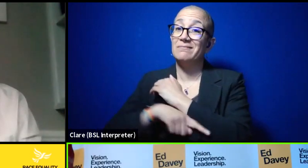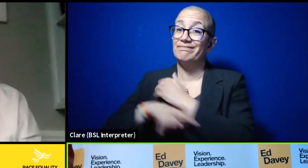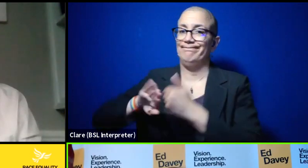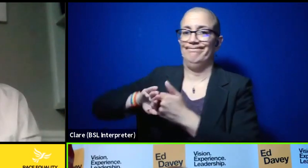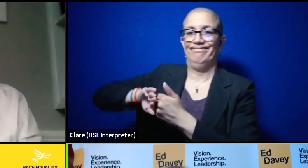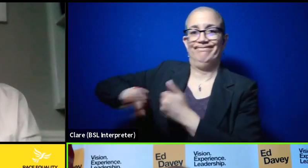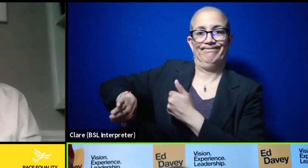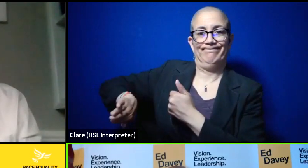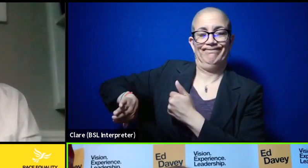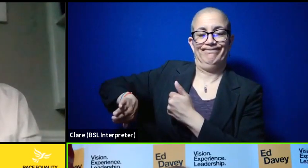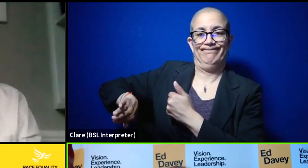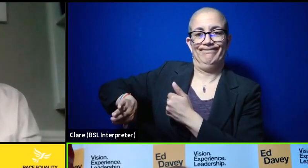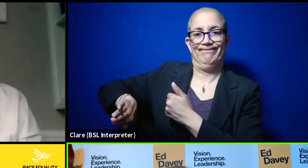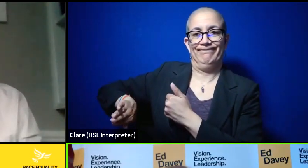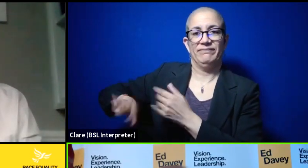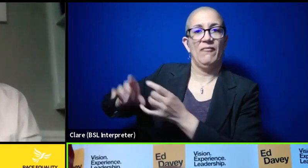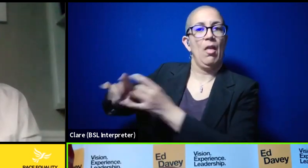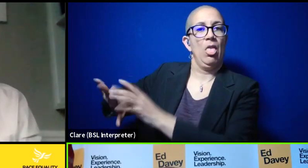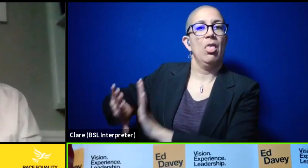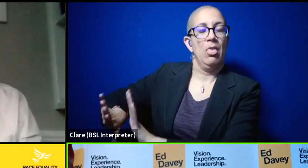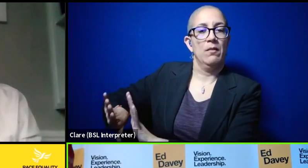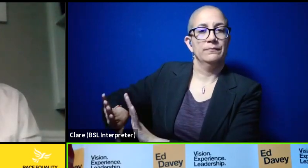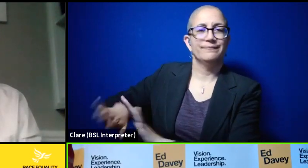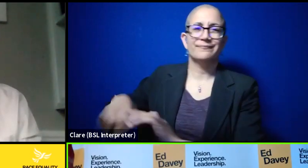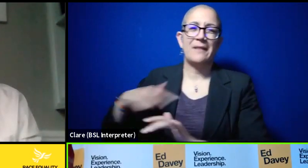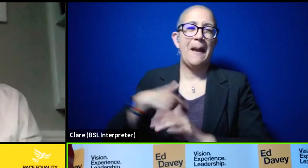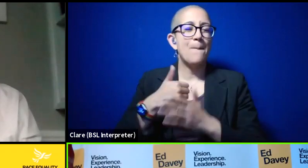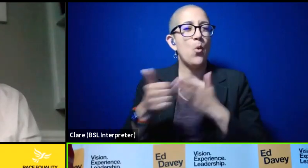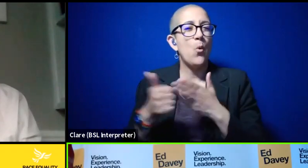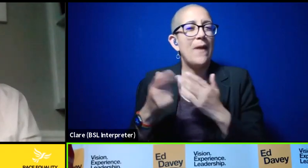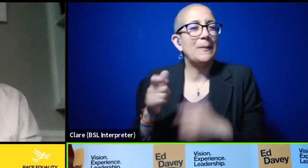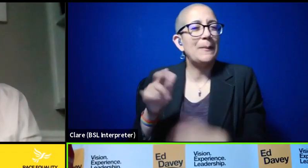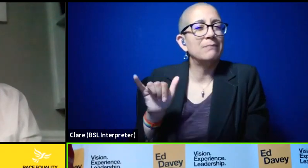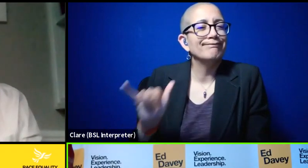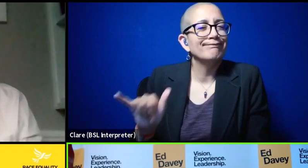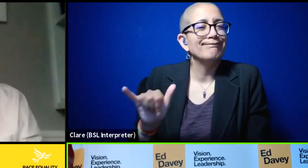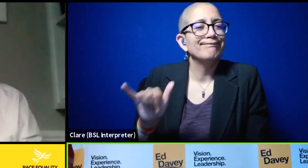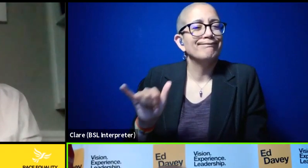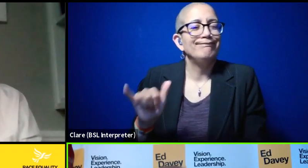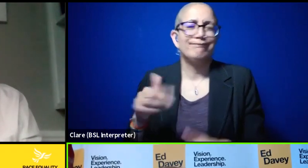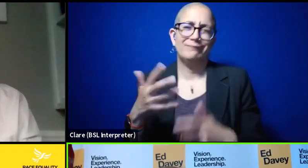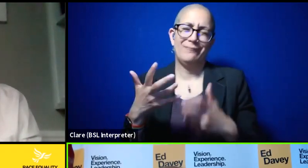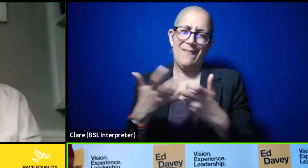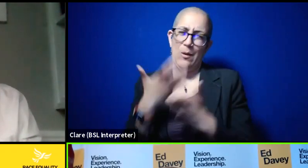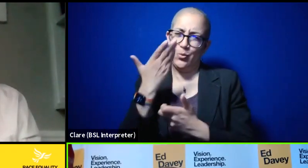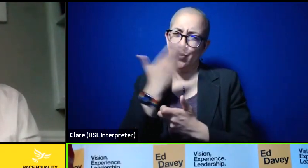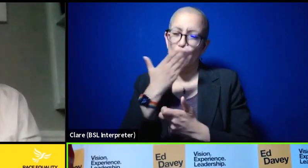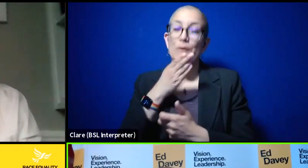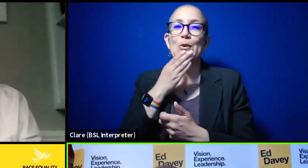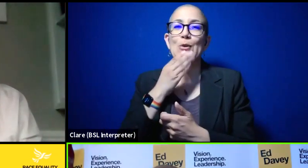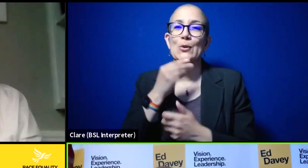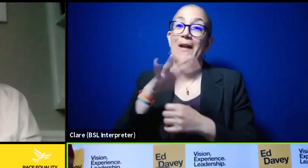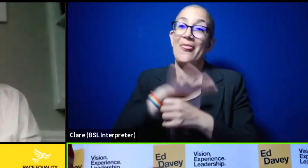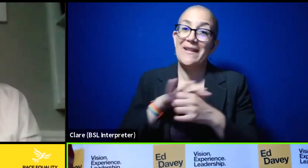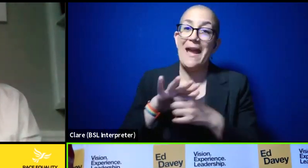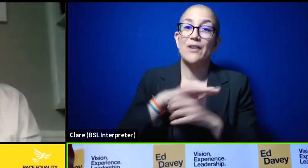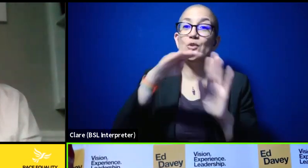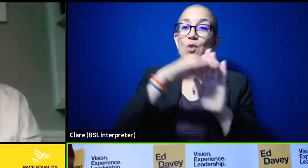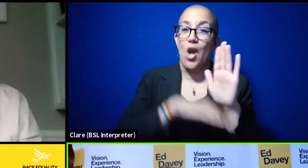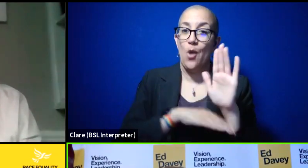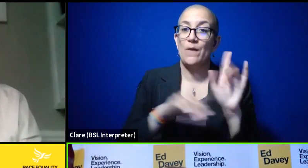So I'm always a little bit skeptical about how some schools use the national code for admissions